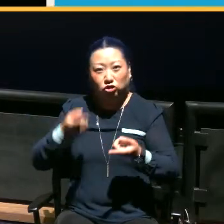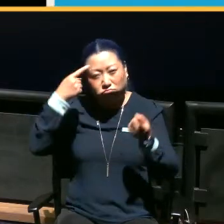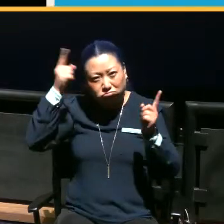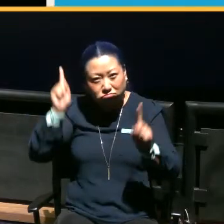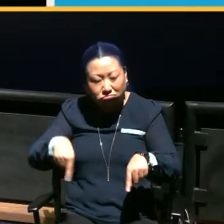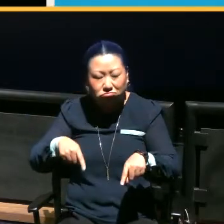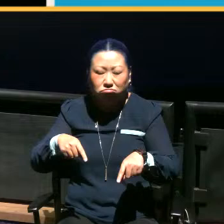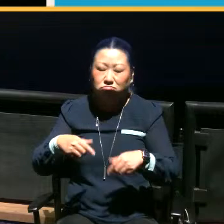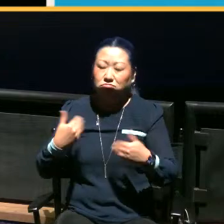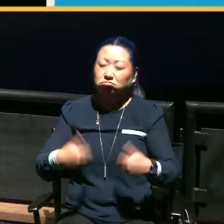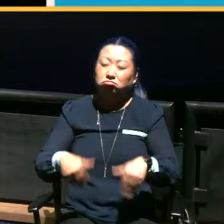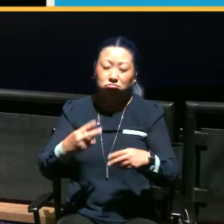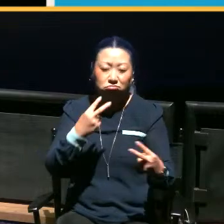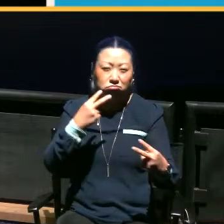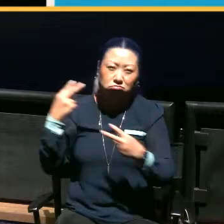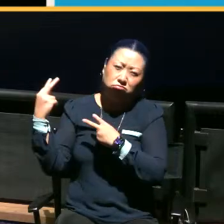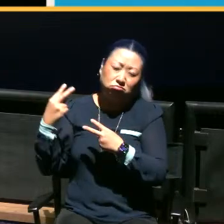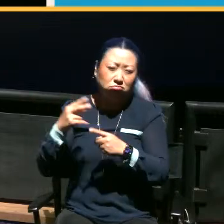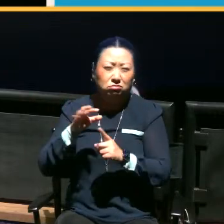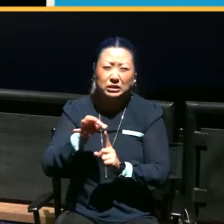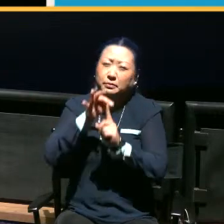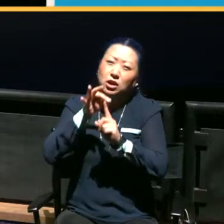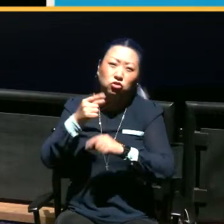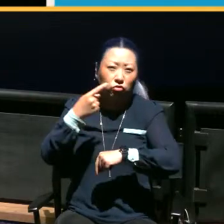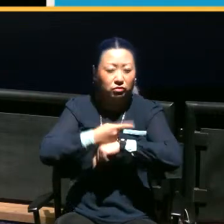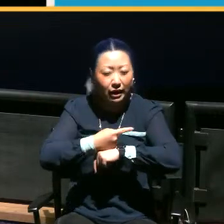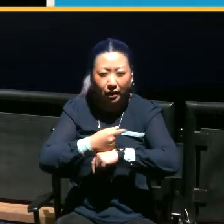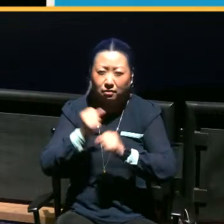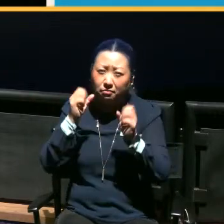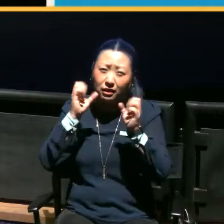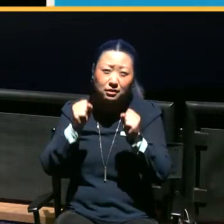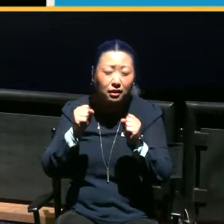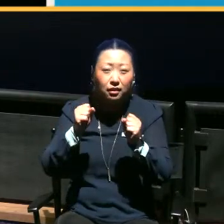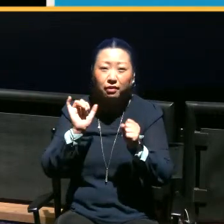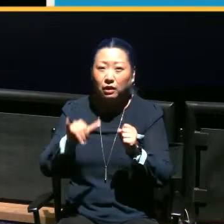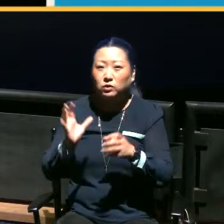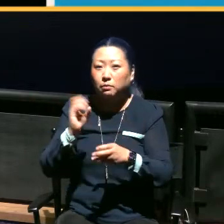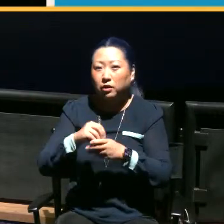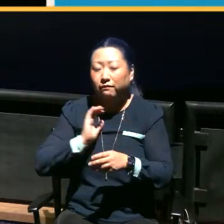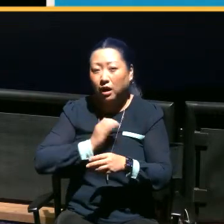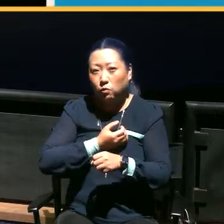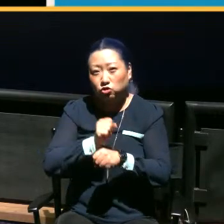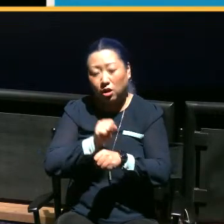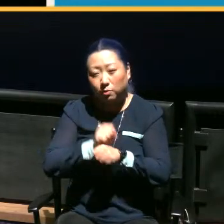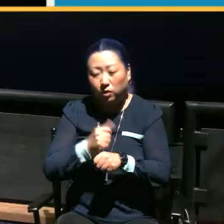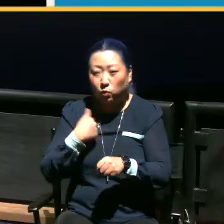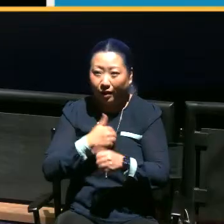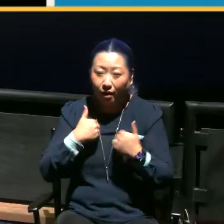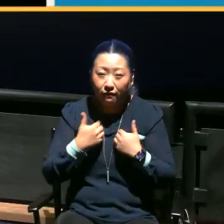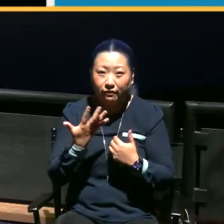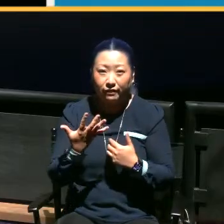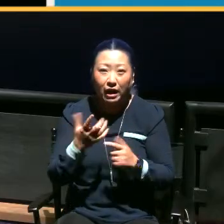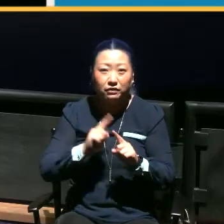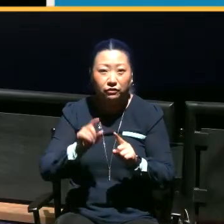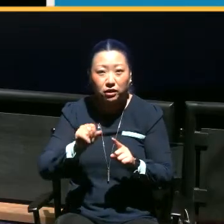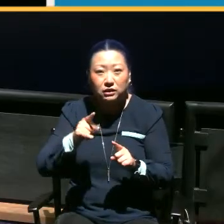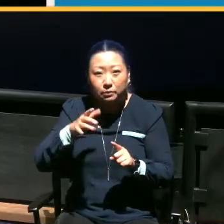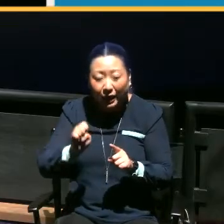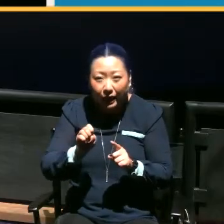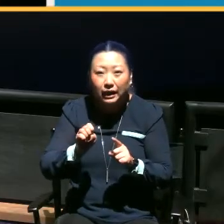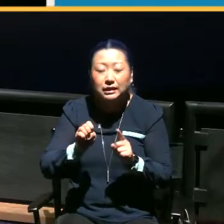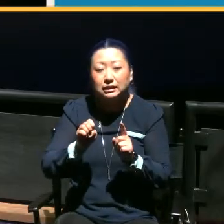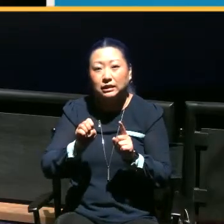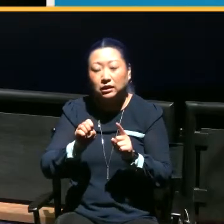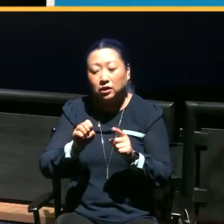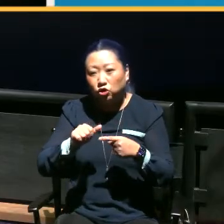special days. Like, you look back on it like, wow, that was amazing. That was as part of our job, and we had 5 spacewalks in each one of the flights. We would